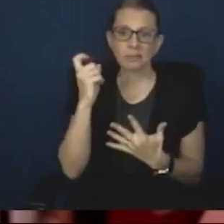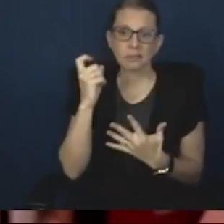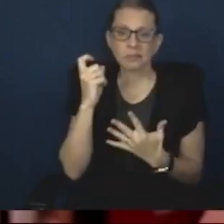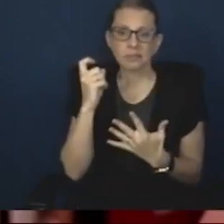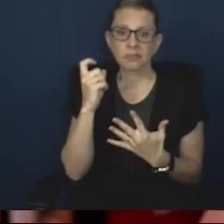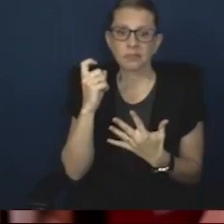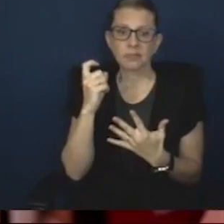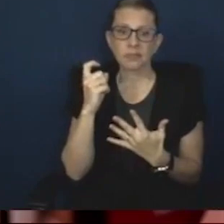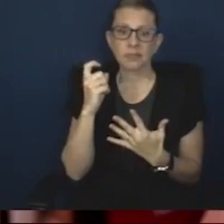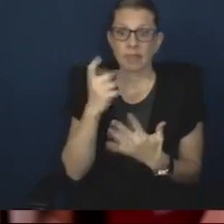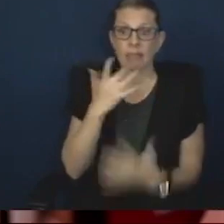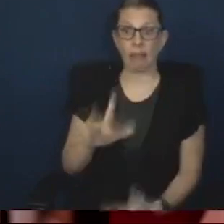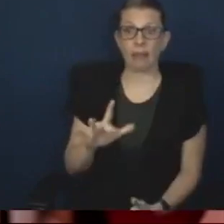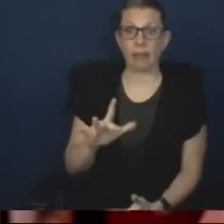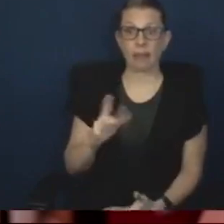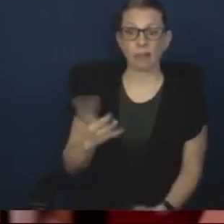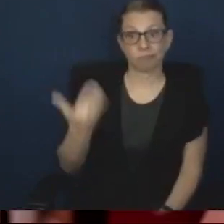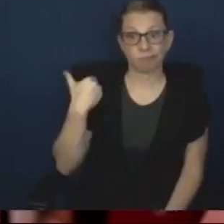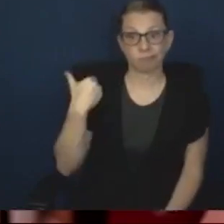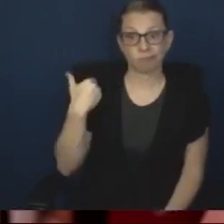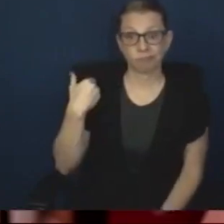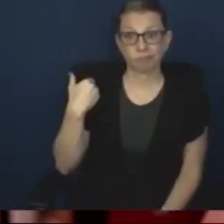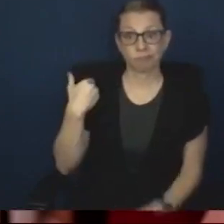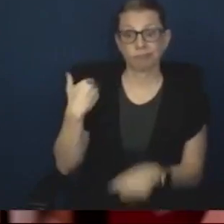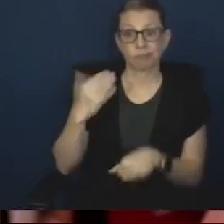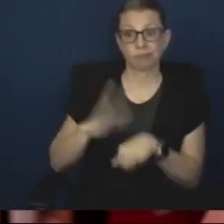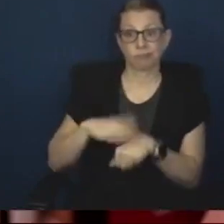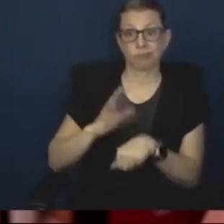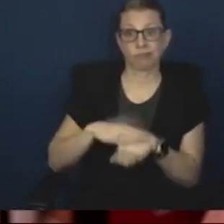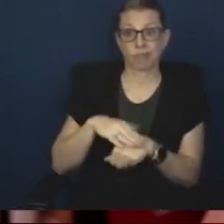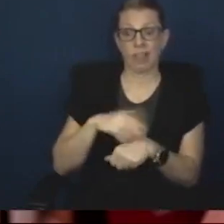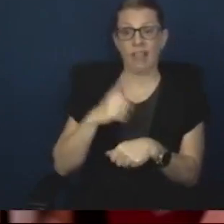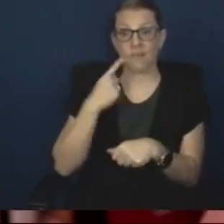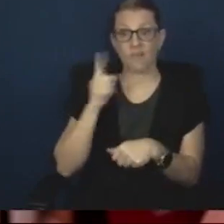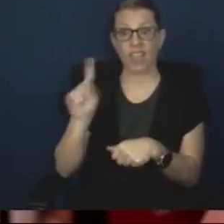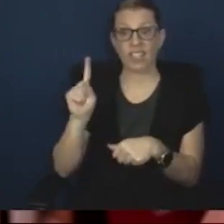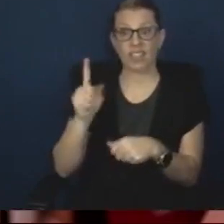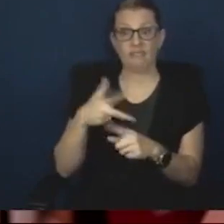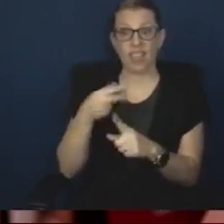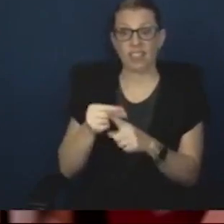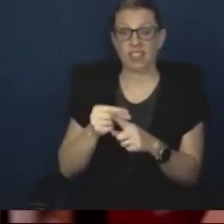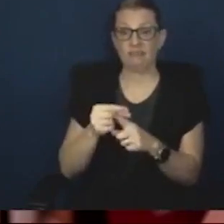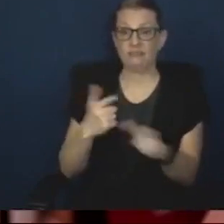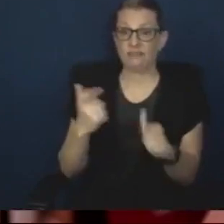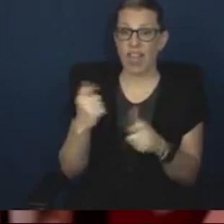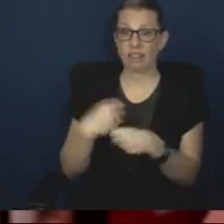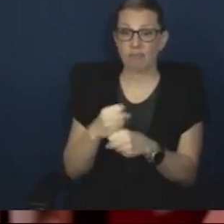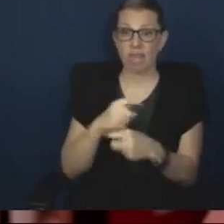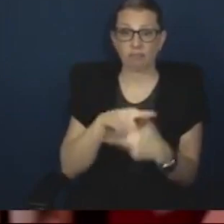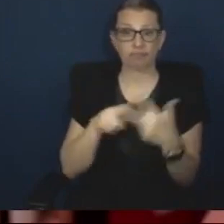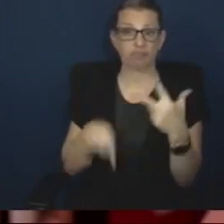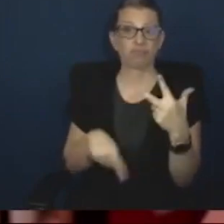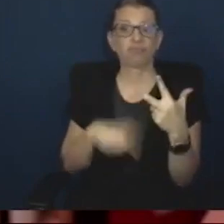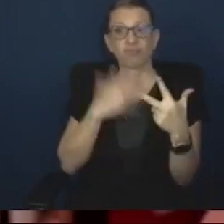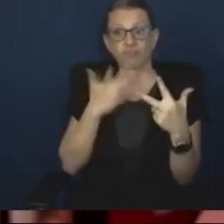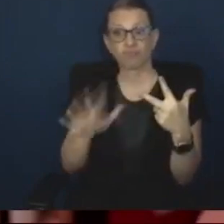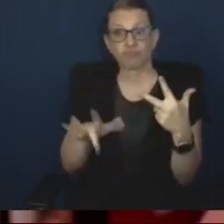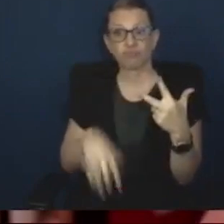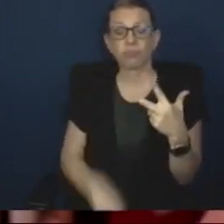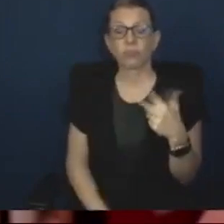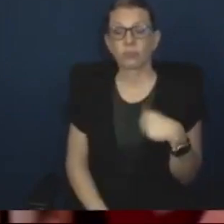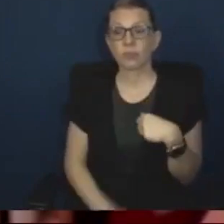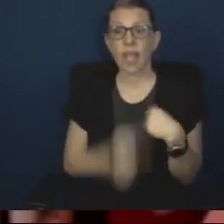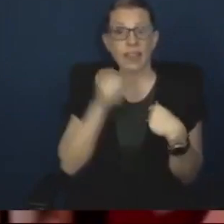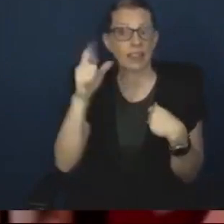out how lucky we were to get a couple of effective vaccines very, very soon, right? I mean, I didn't think we'd have